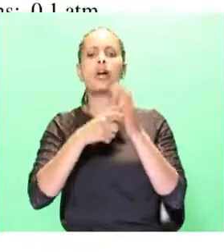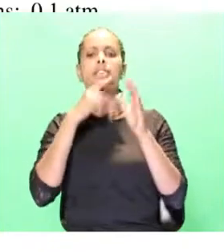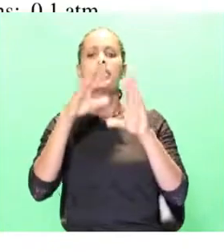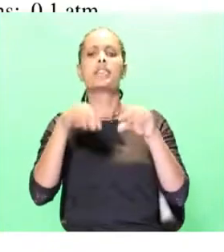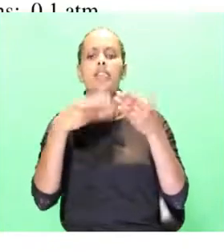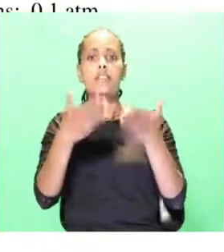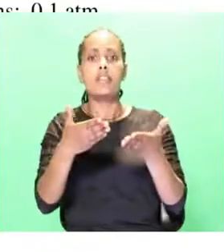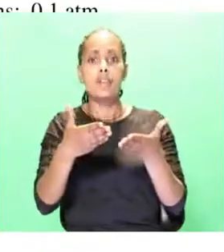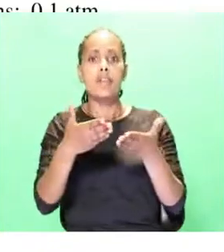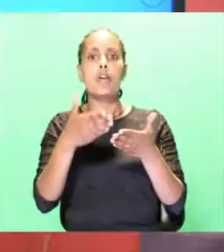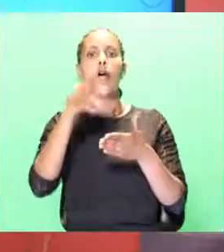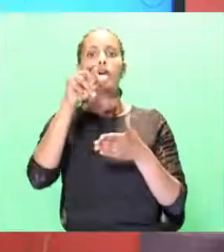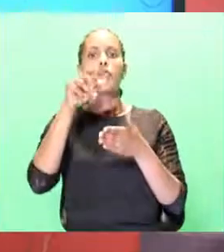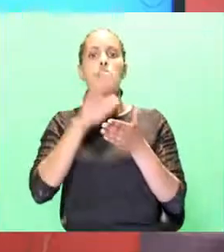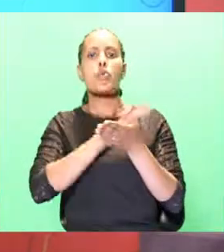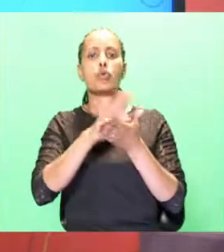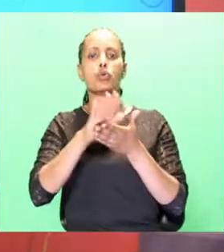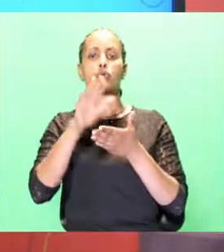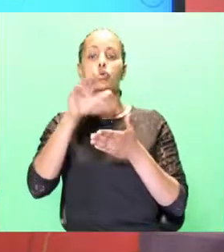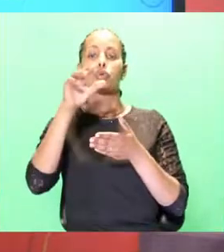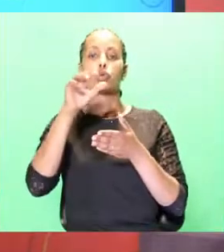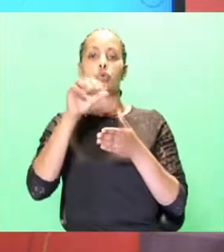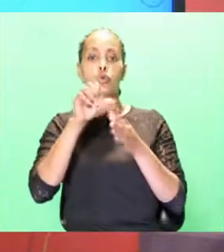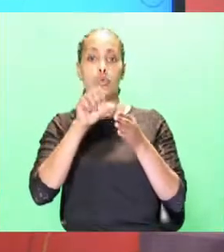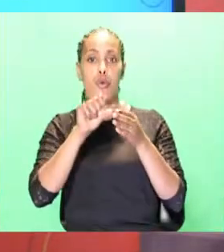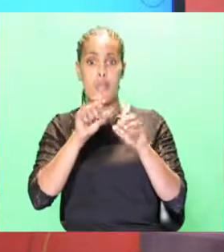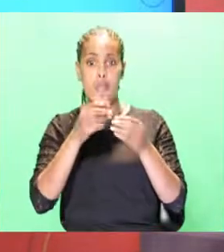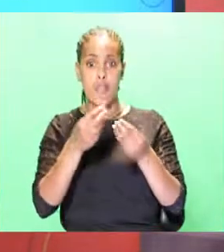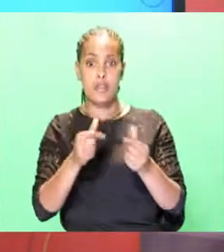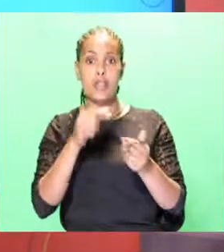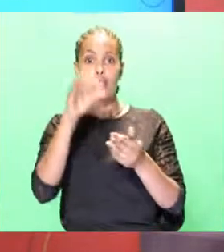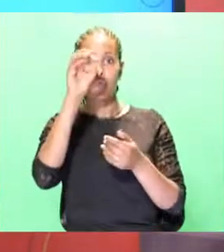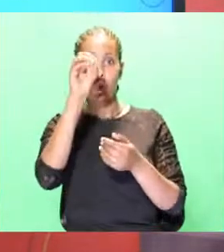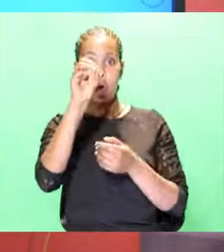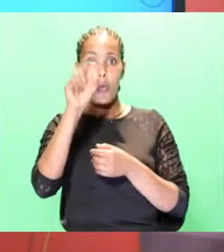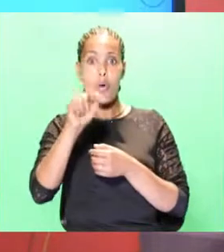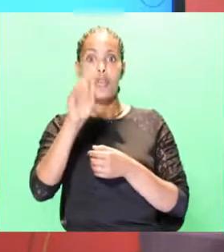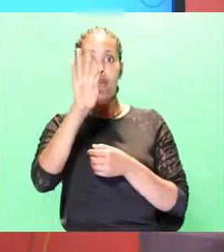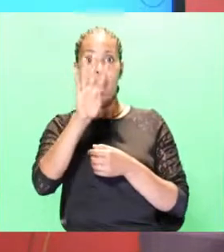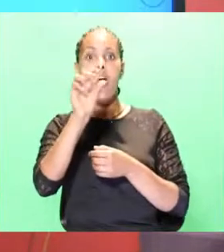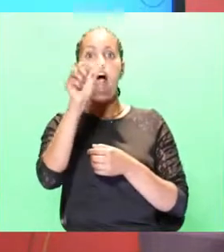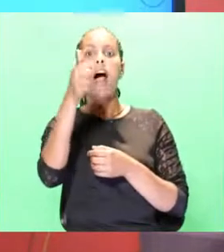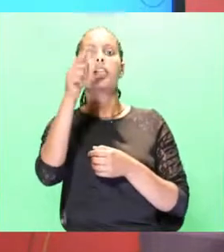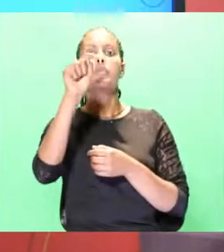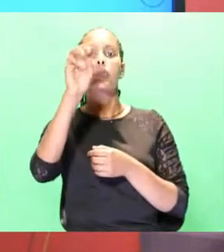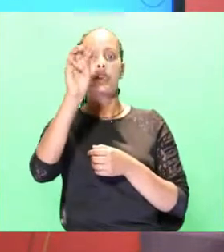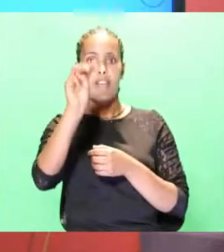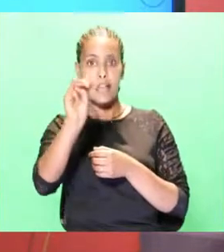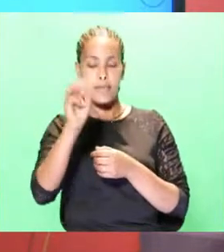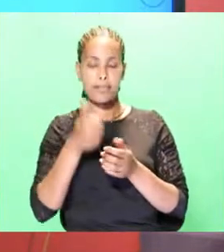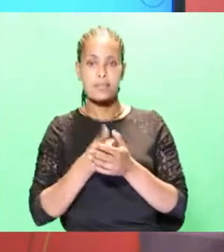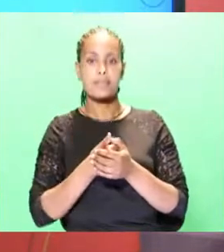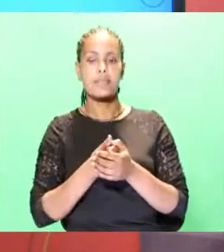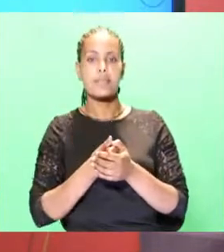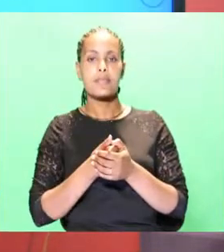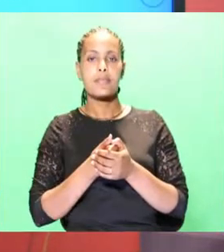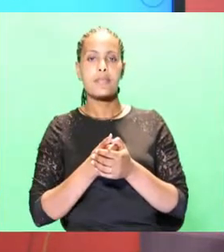Vapor pressure of pure solvent equal 0.4 atmosphere.